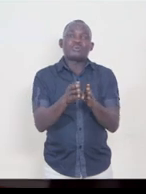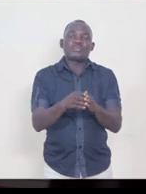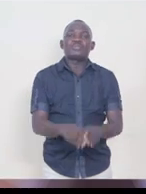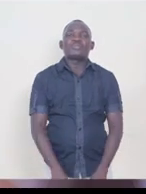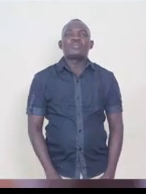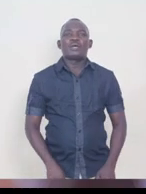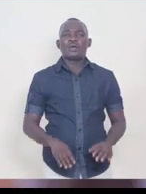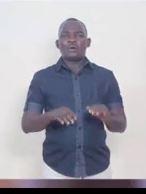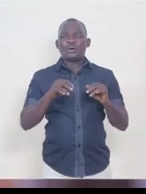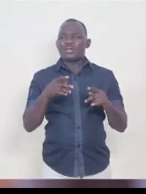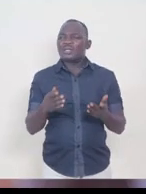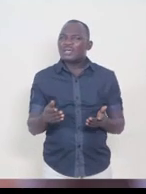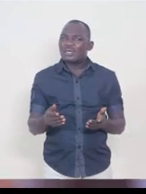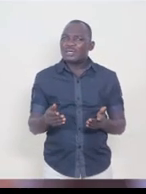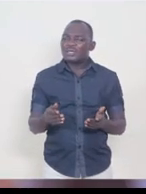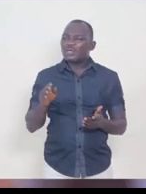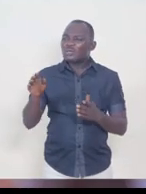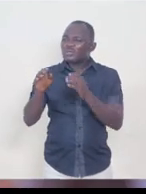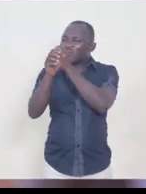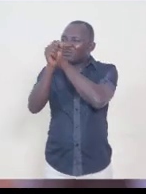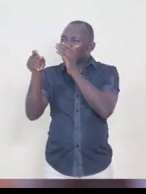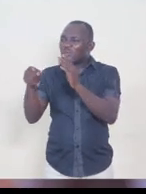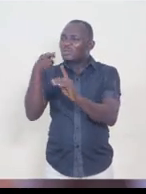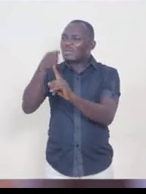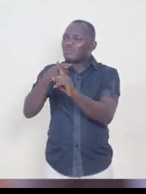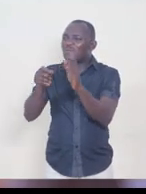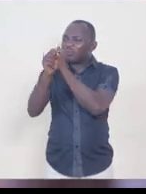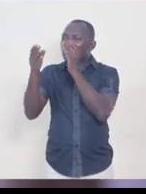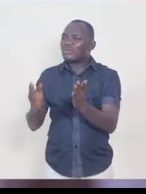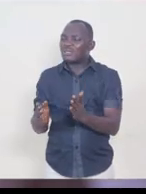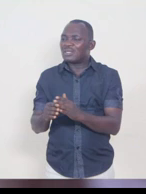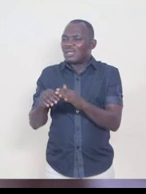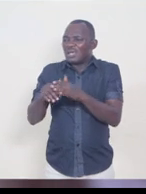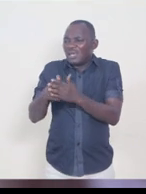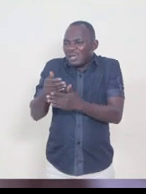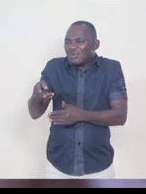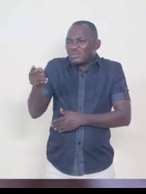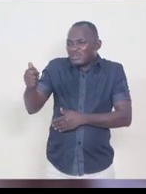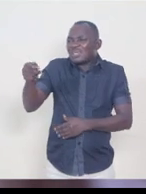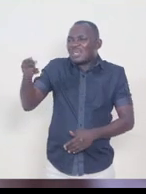her. So, what's your vision as an advocate? How high